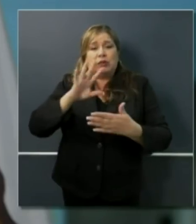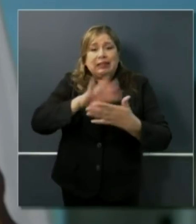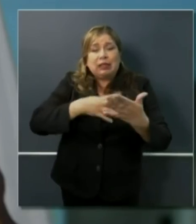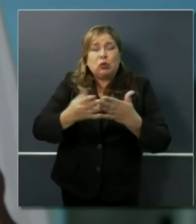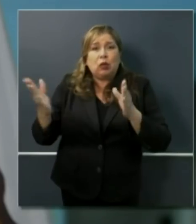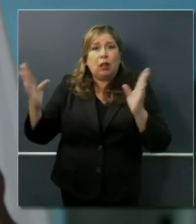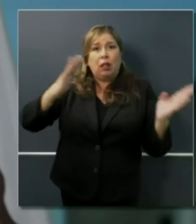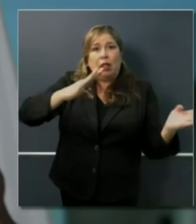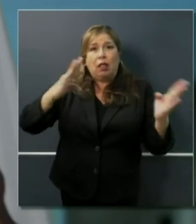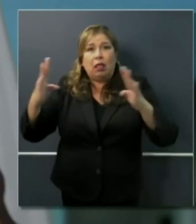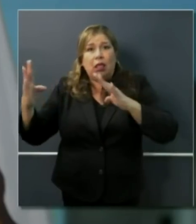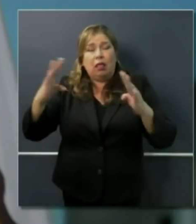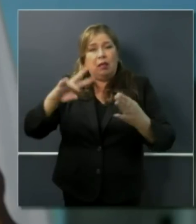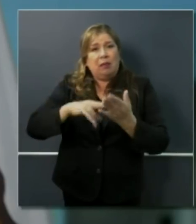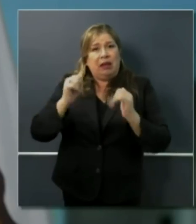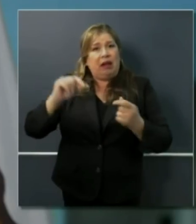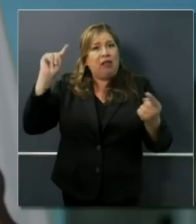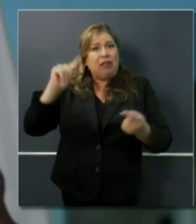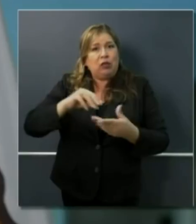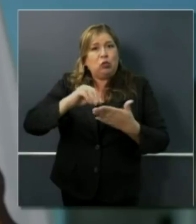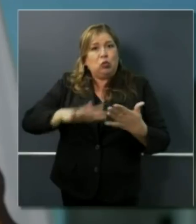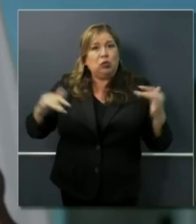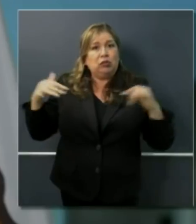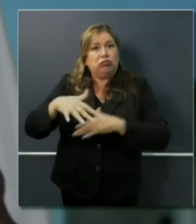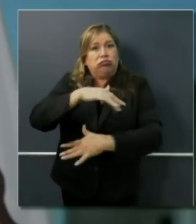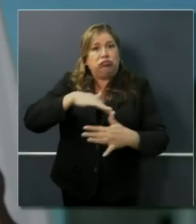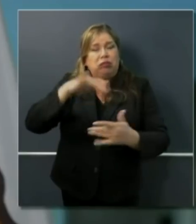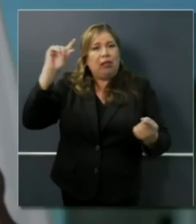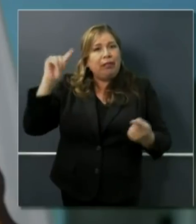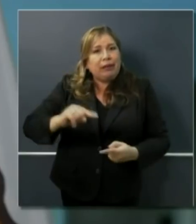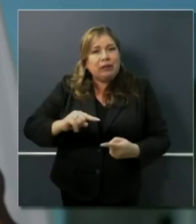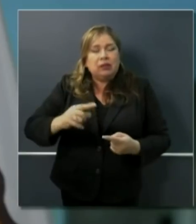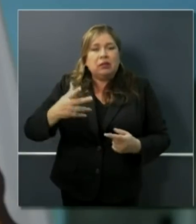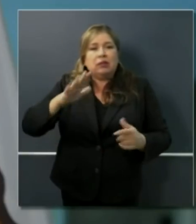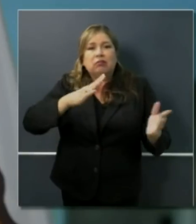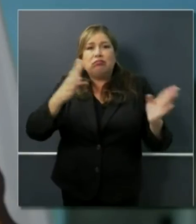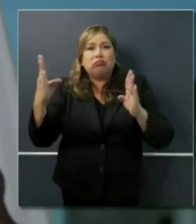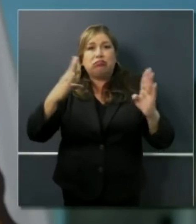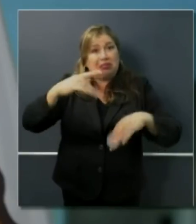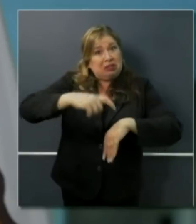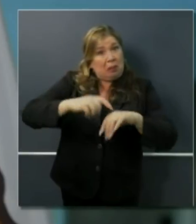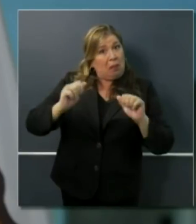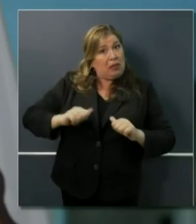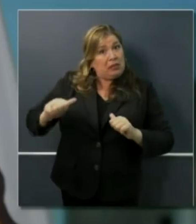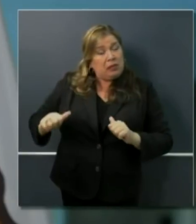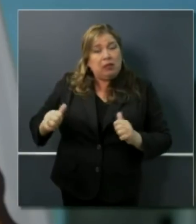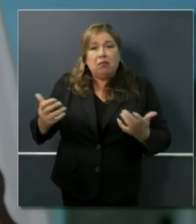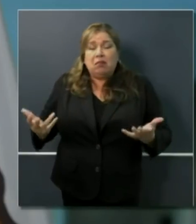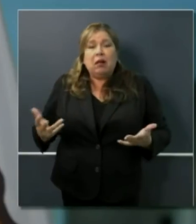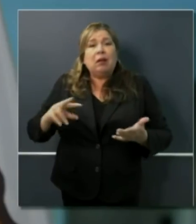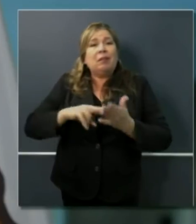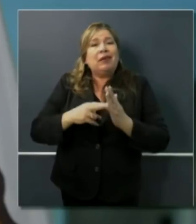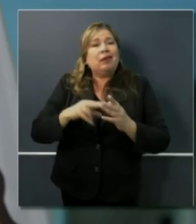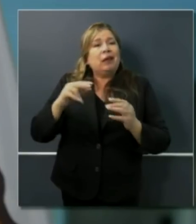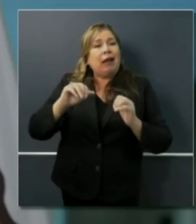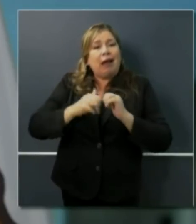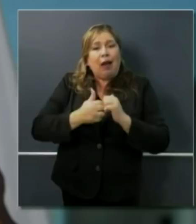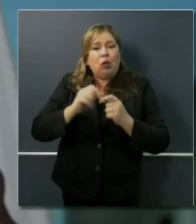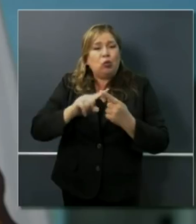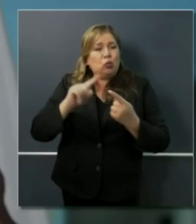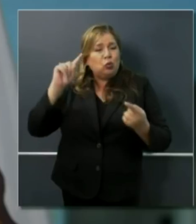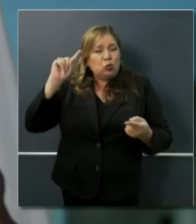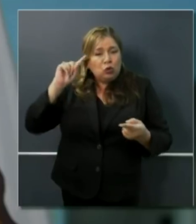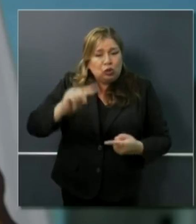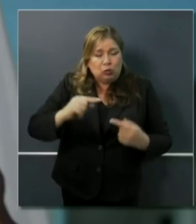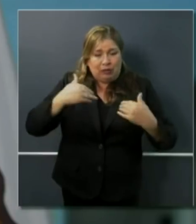can appropriate yourself differently within the existing physical environment by reducing physical contact if